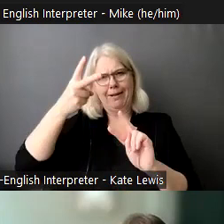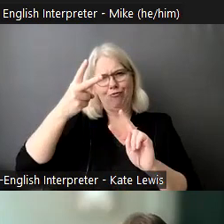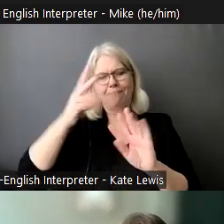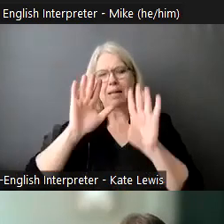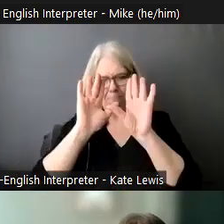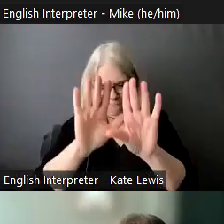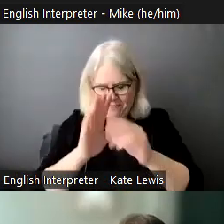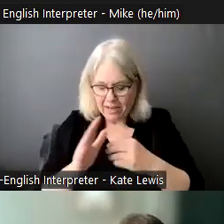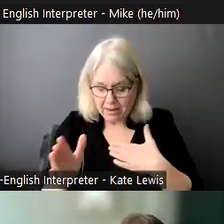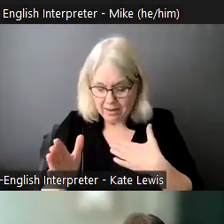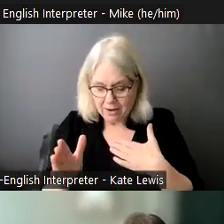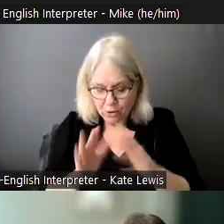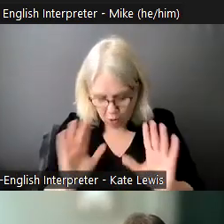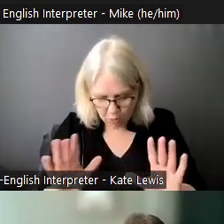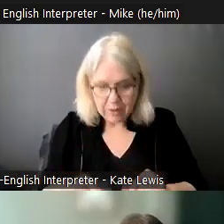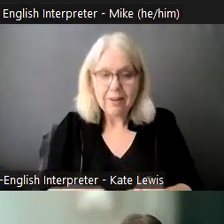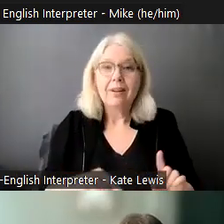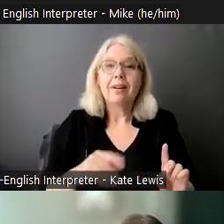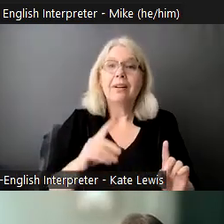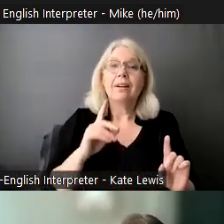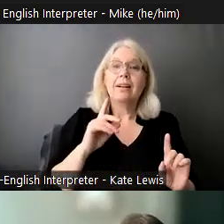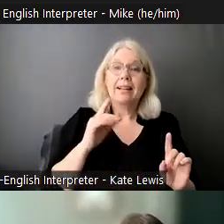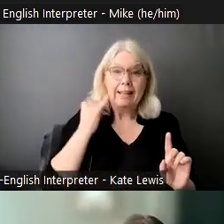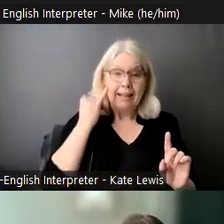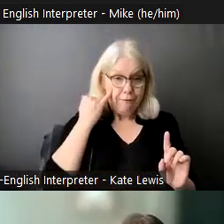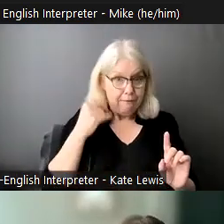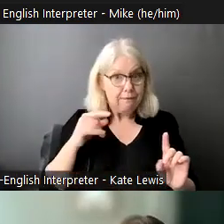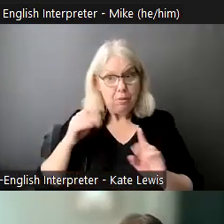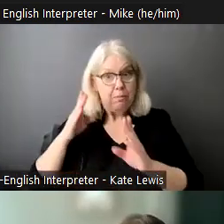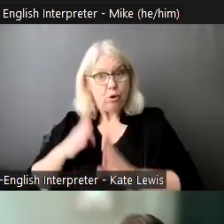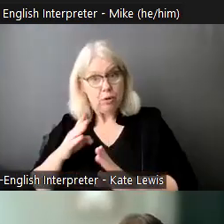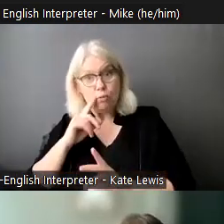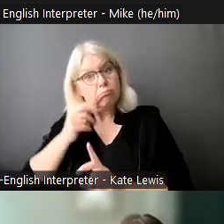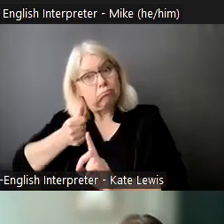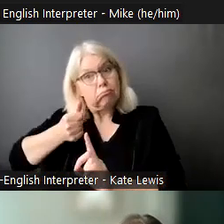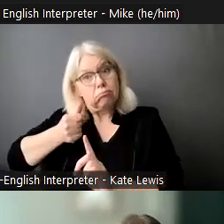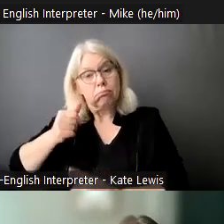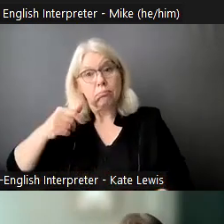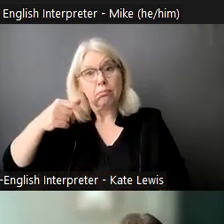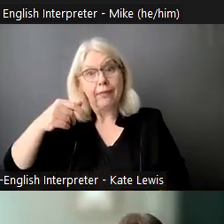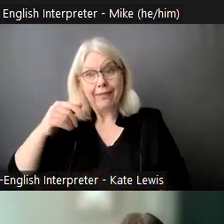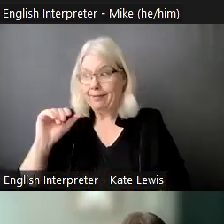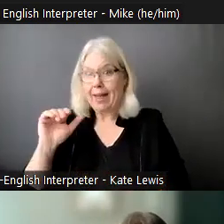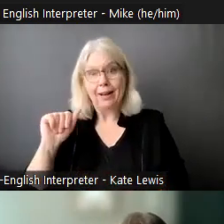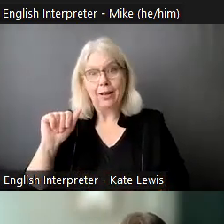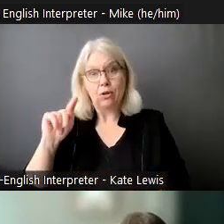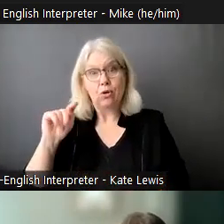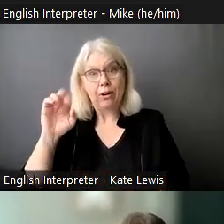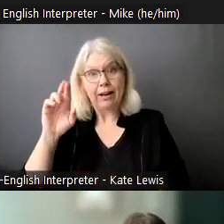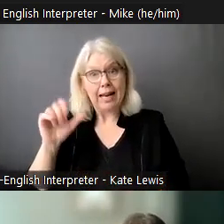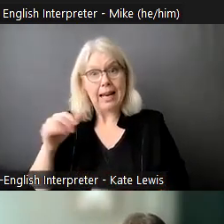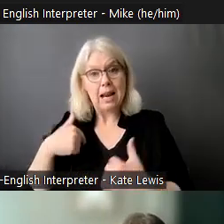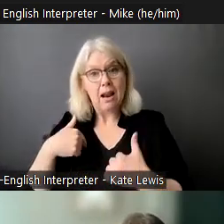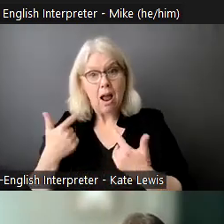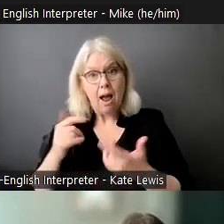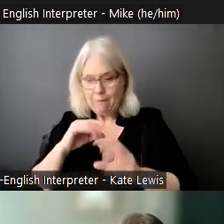that point, and we've already talked about, if you don't have a copy of the document, you can't make decisions. You have to actually have the